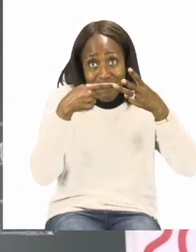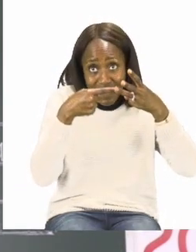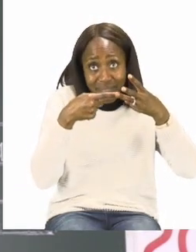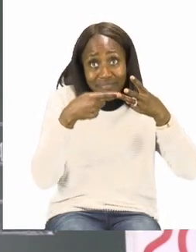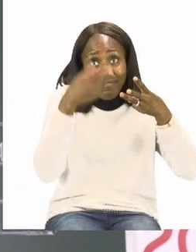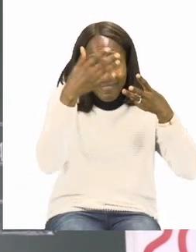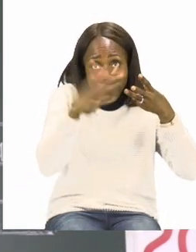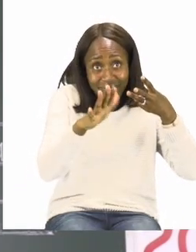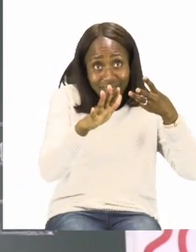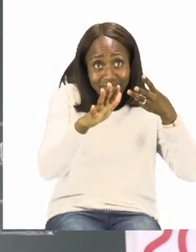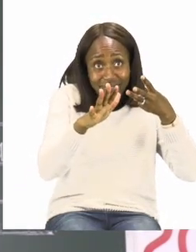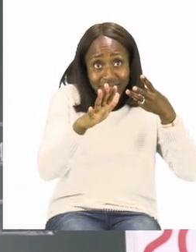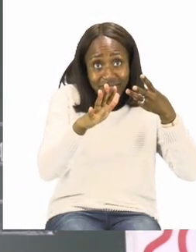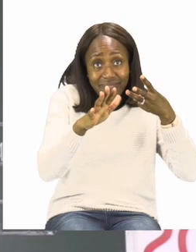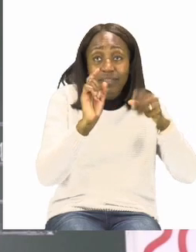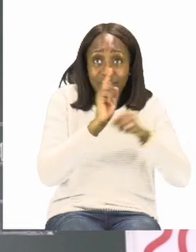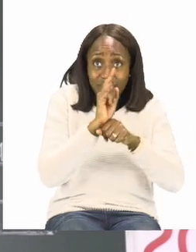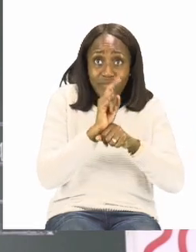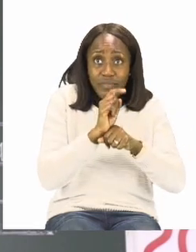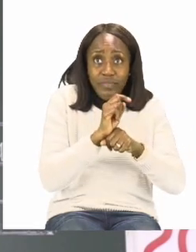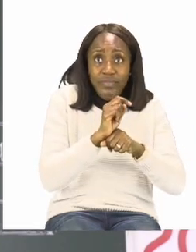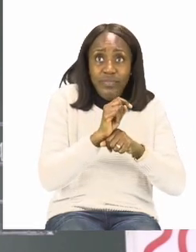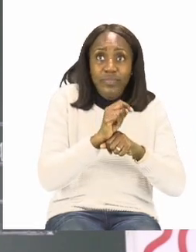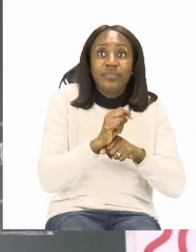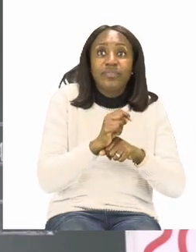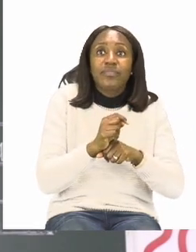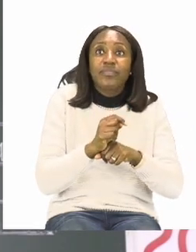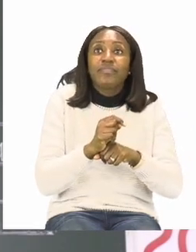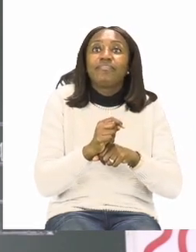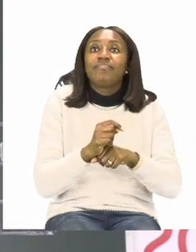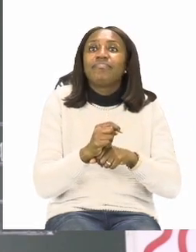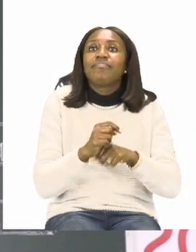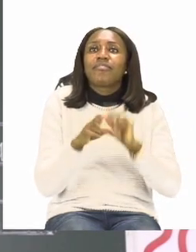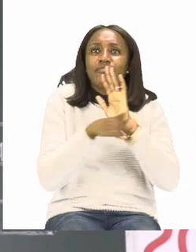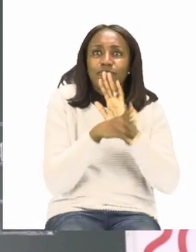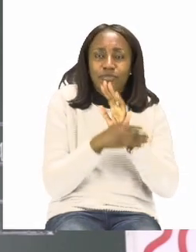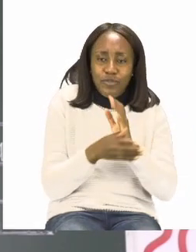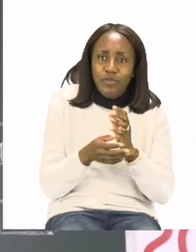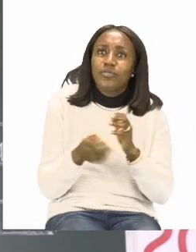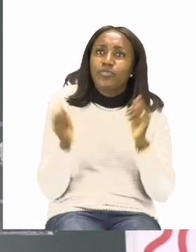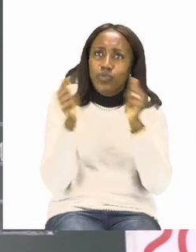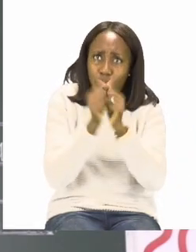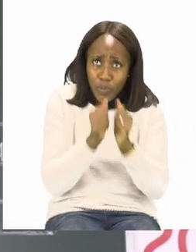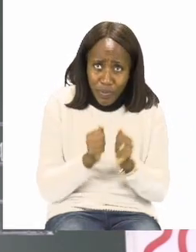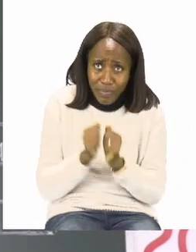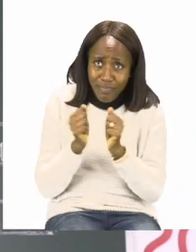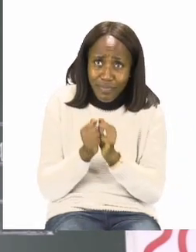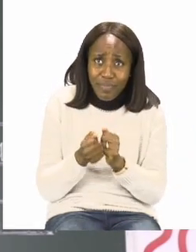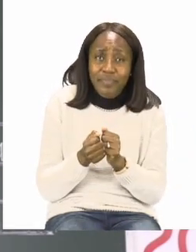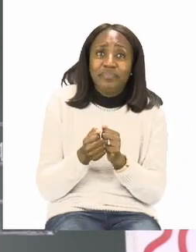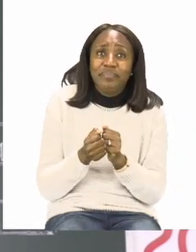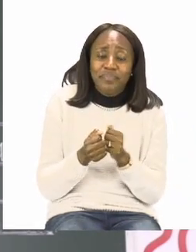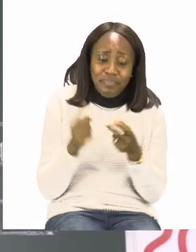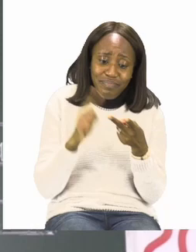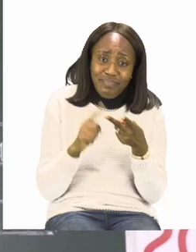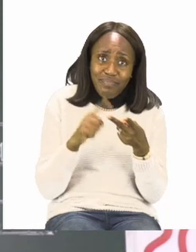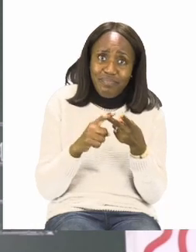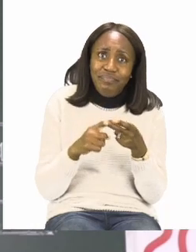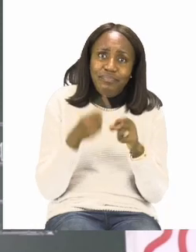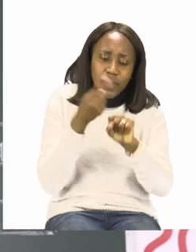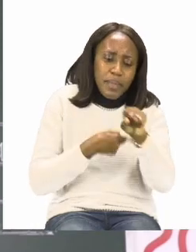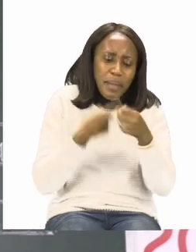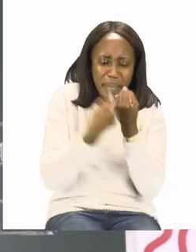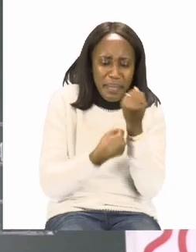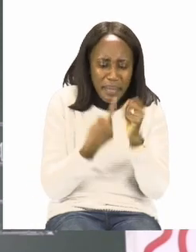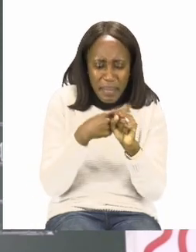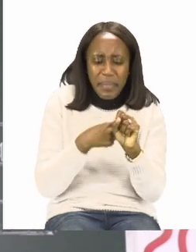We first get the fruits for the fruit salad. That's the first thing we need to do. The second thing that we need to